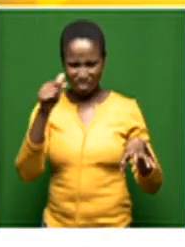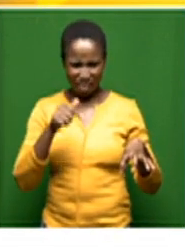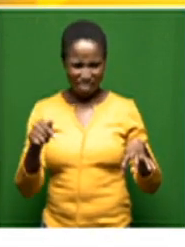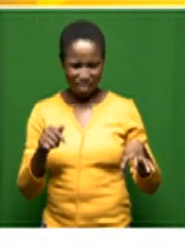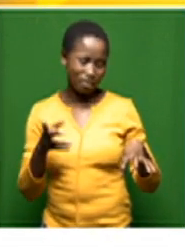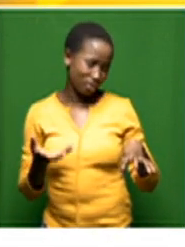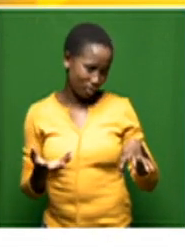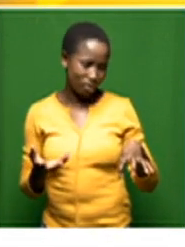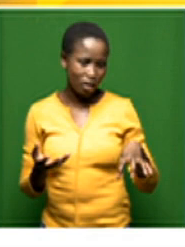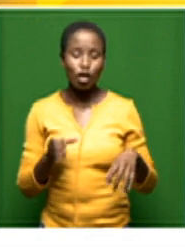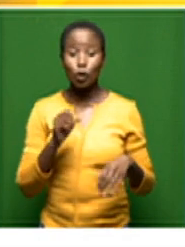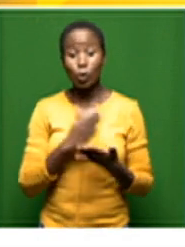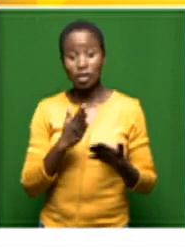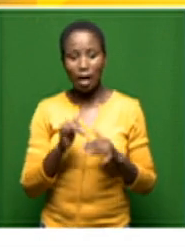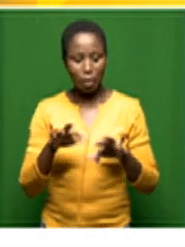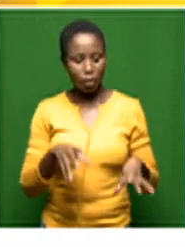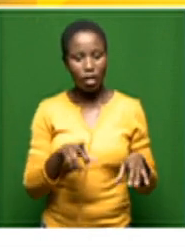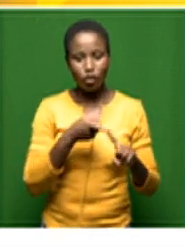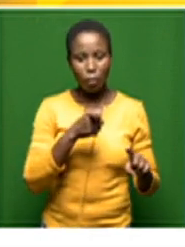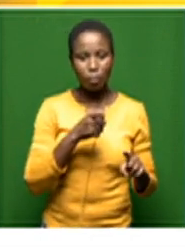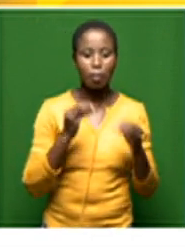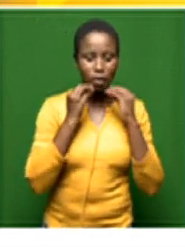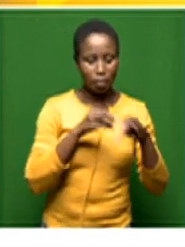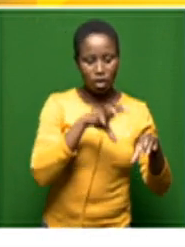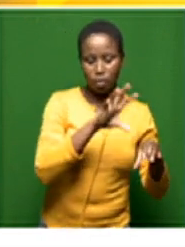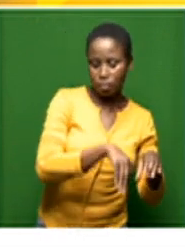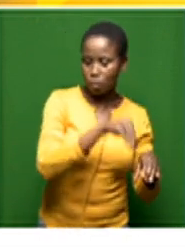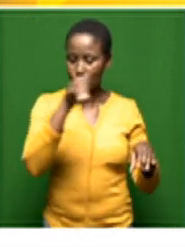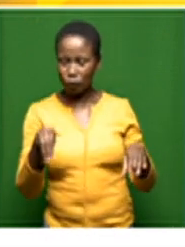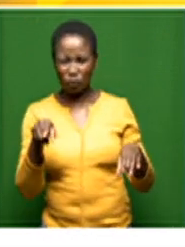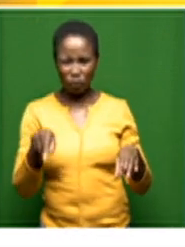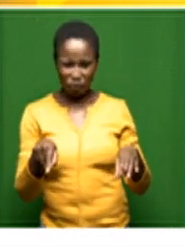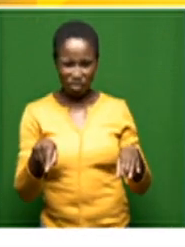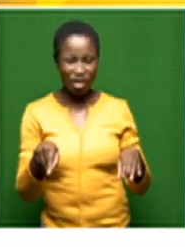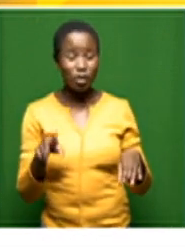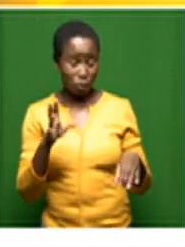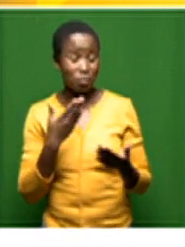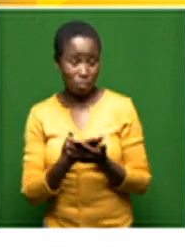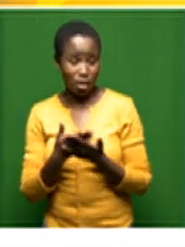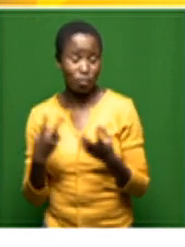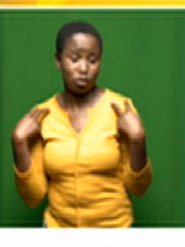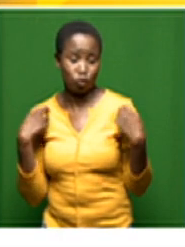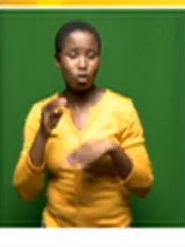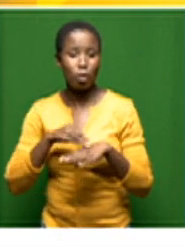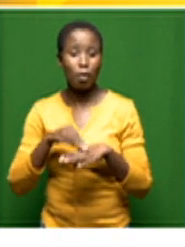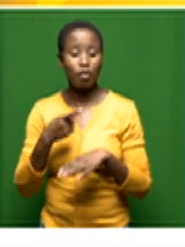these people cross over to Mozambique, and it will be a security problem for